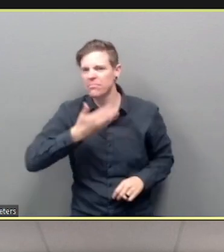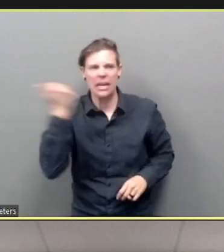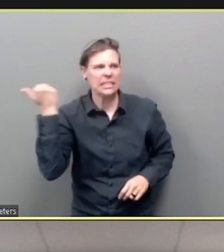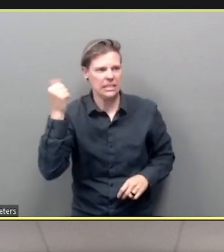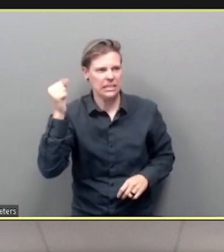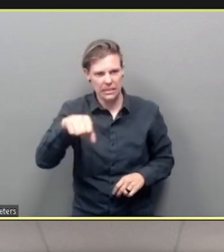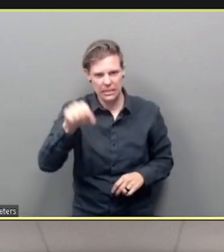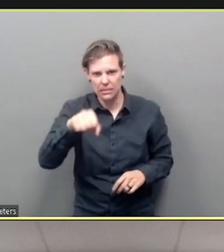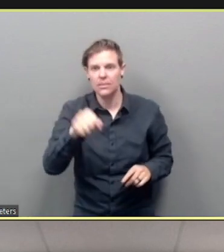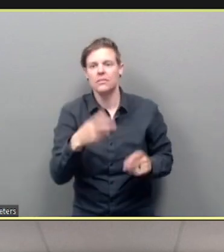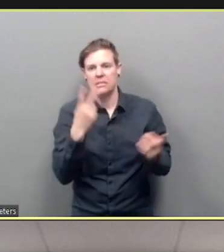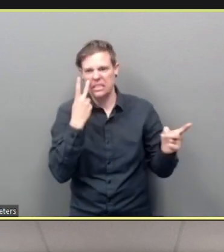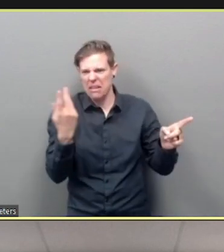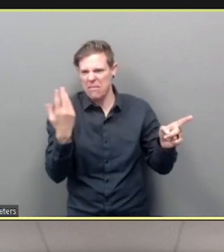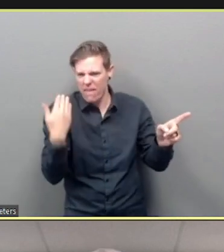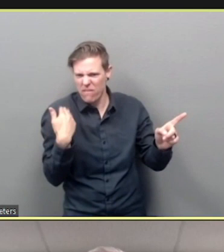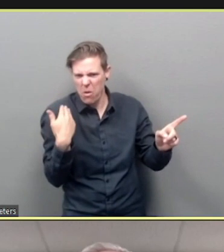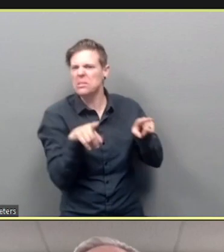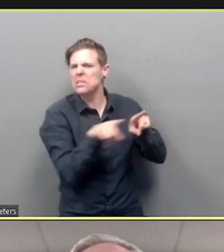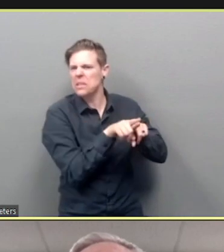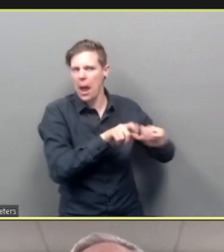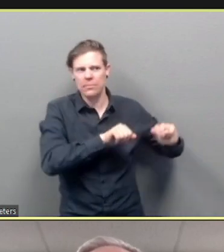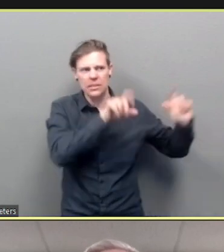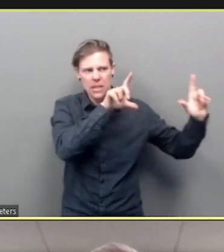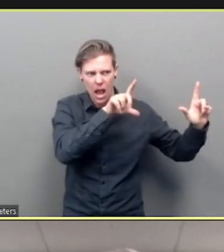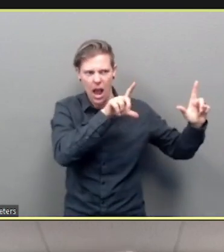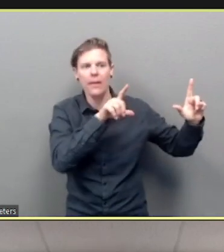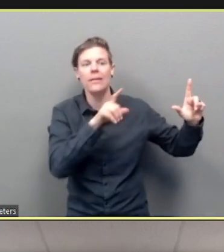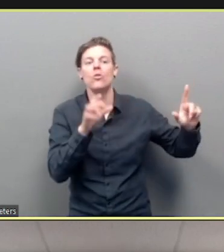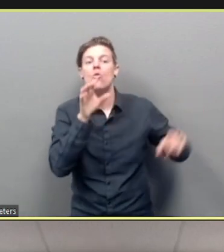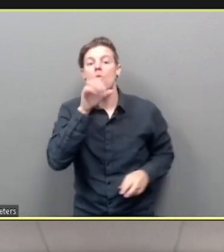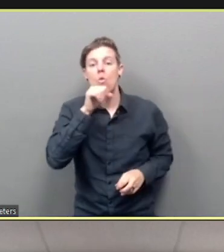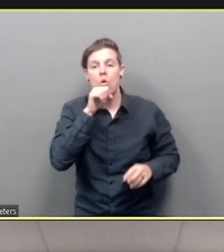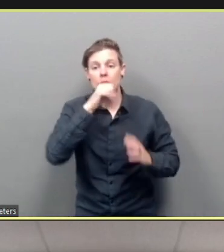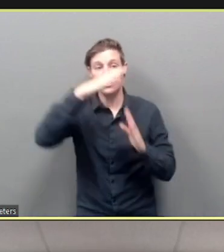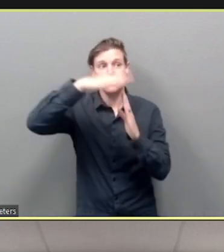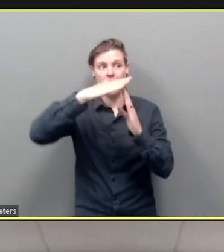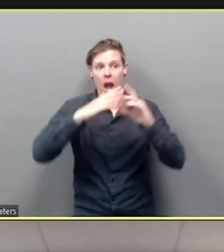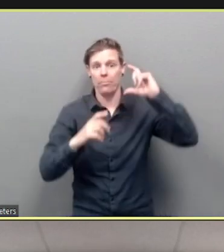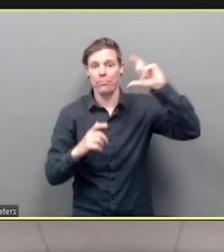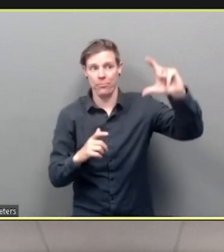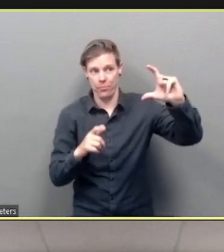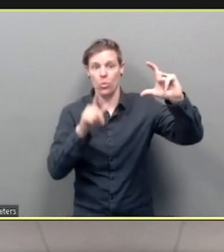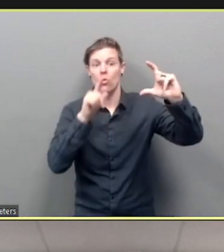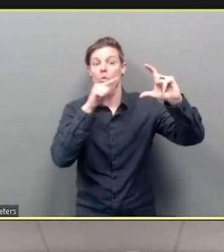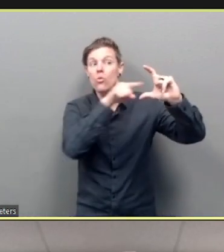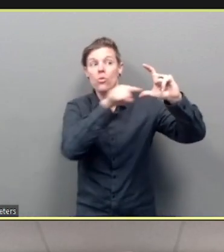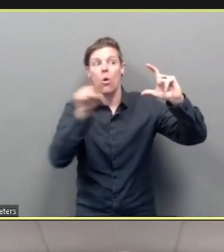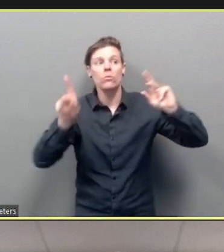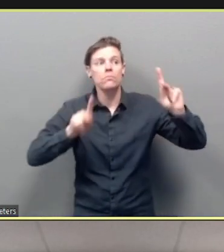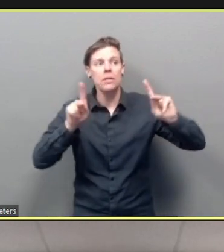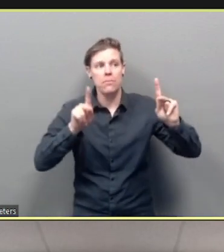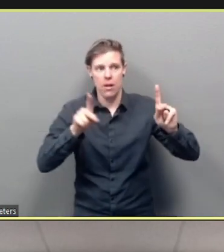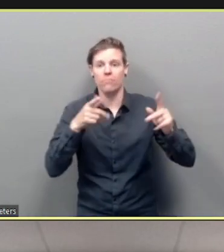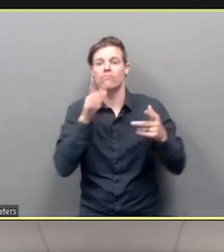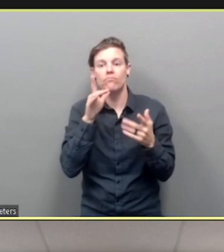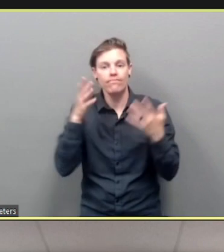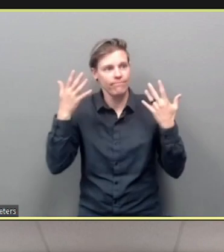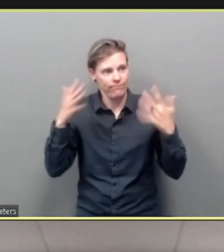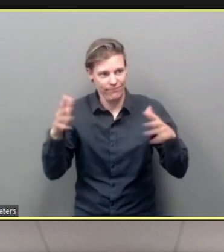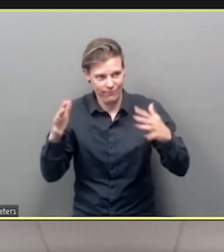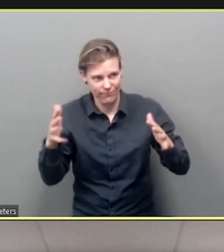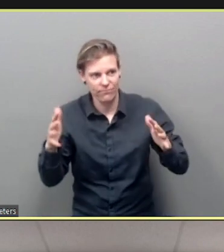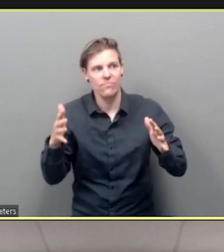orange are the number and percent of people who have had cases, hospitalizations,